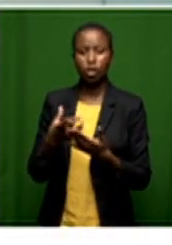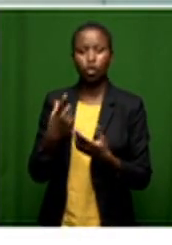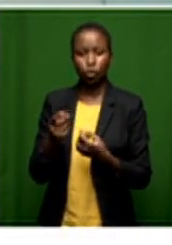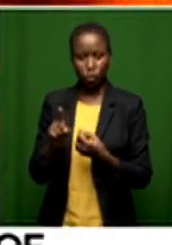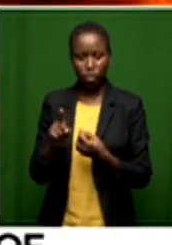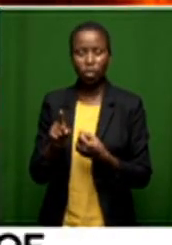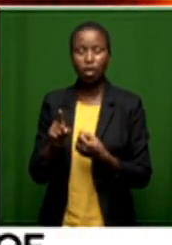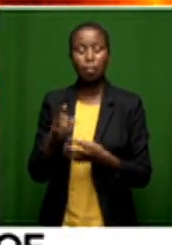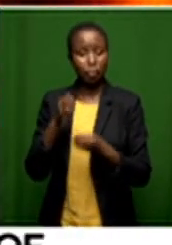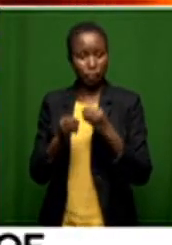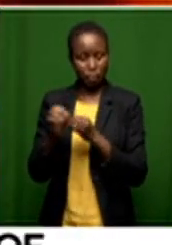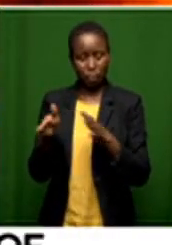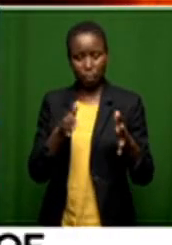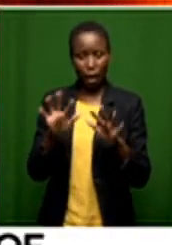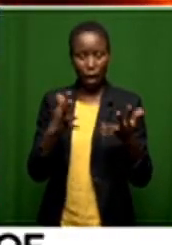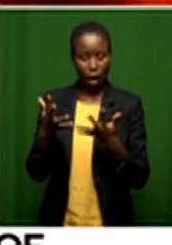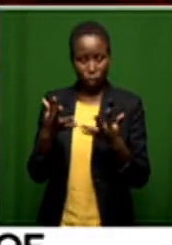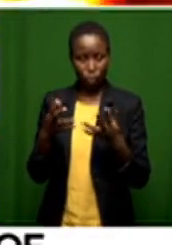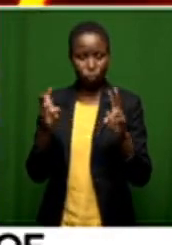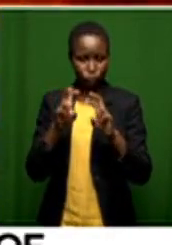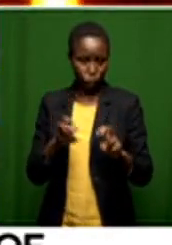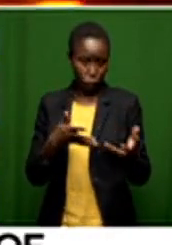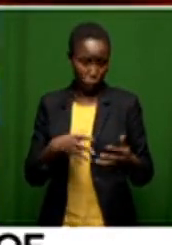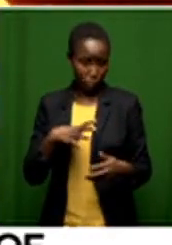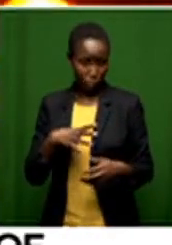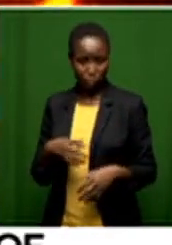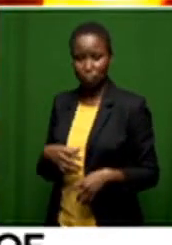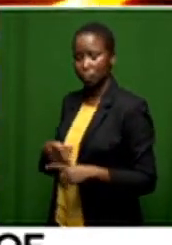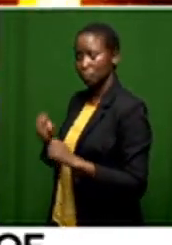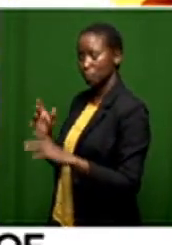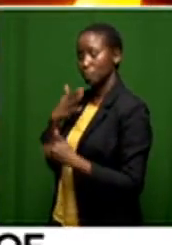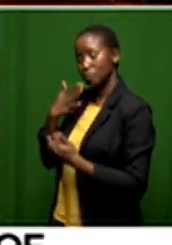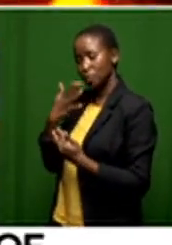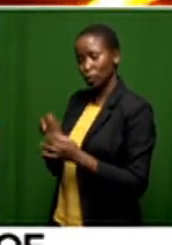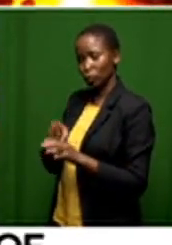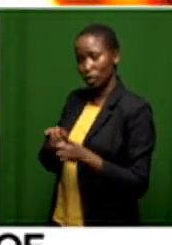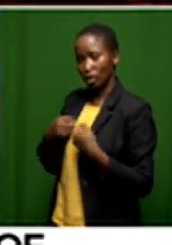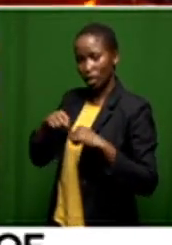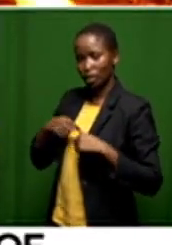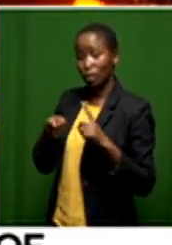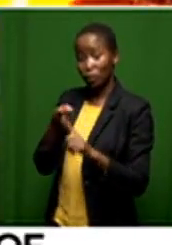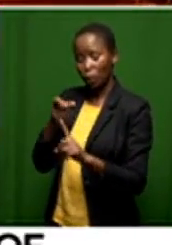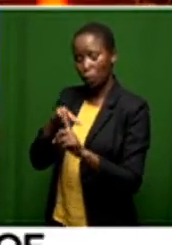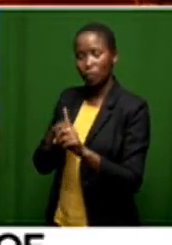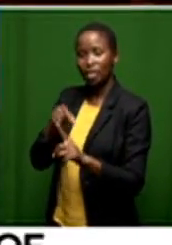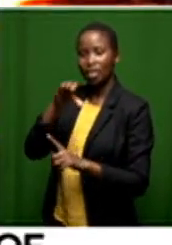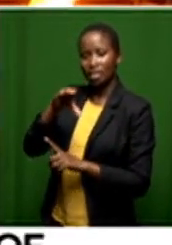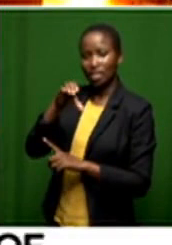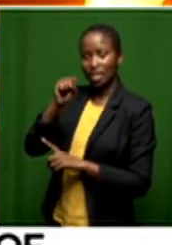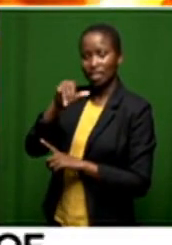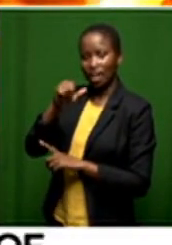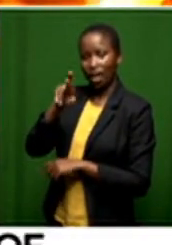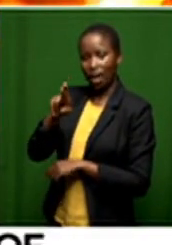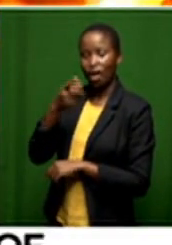Joanne, I am going to leave it there for now, but thanks so much for talking to us. Joanne Calitz is from the CSIR, talking to us about the